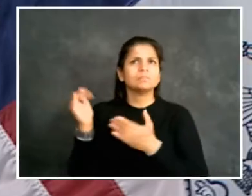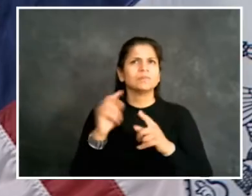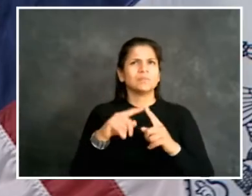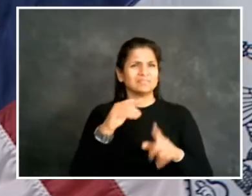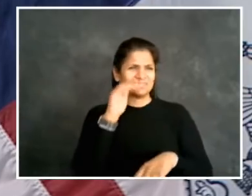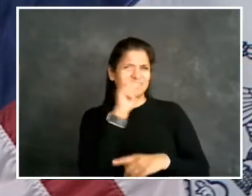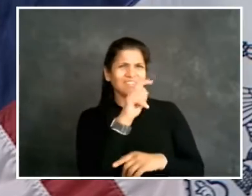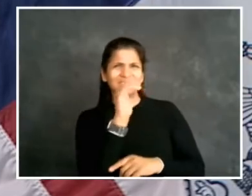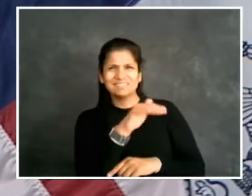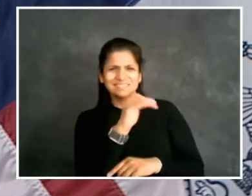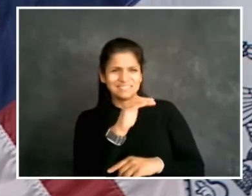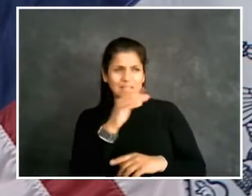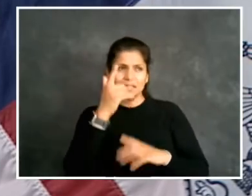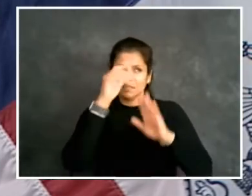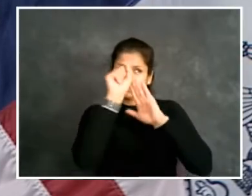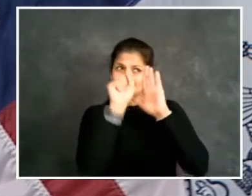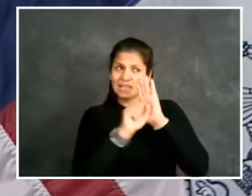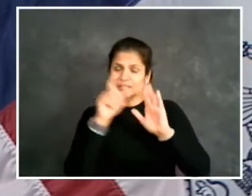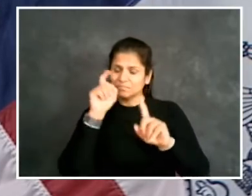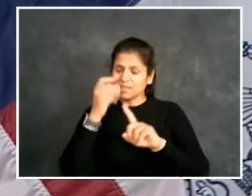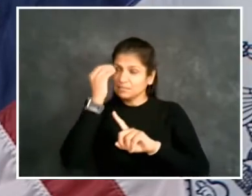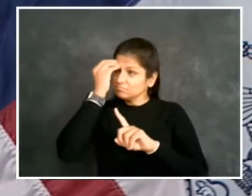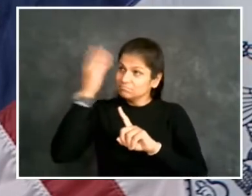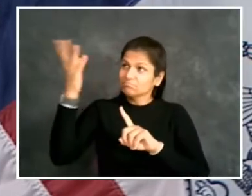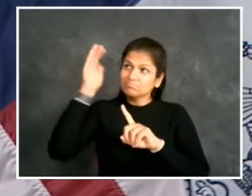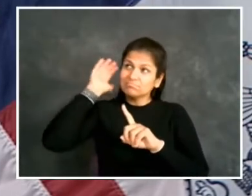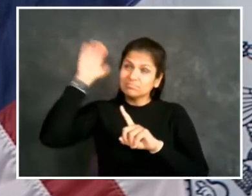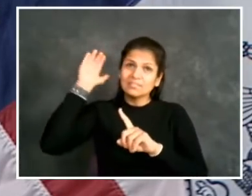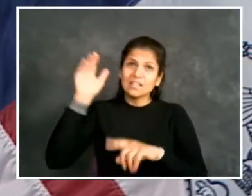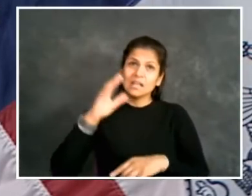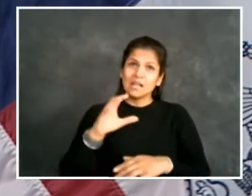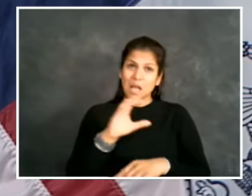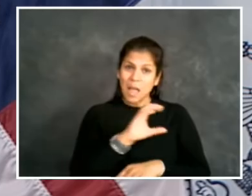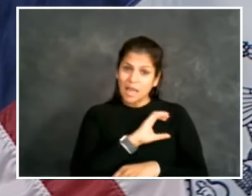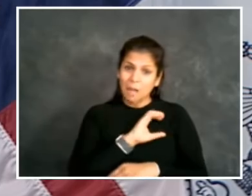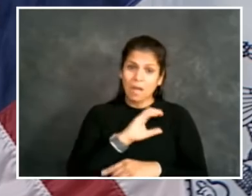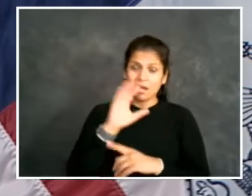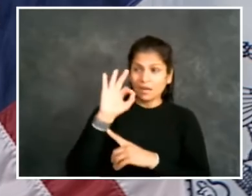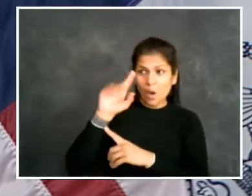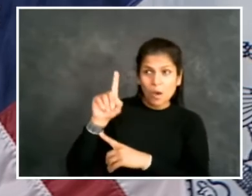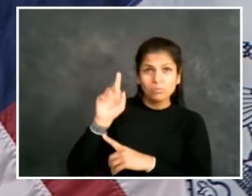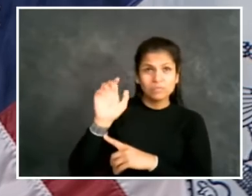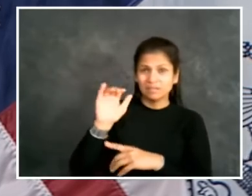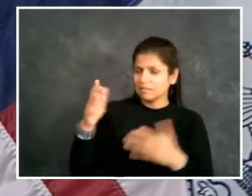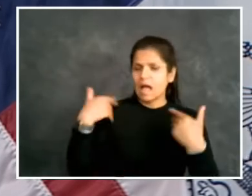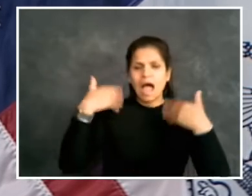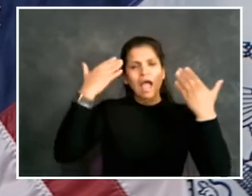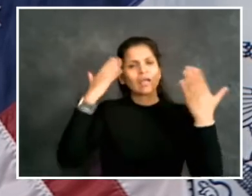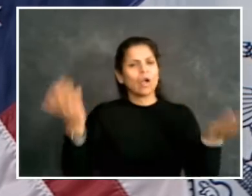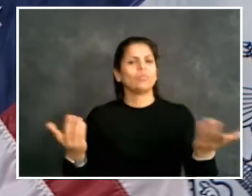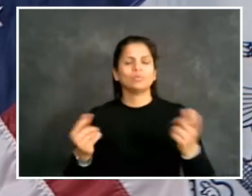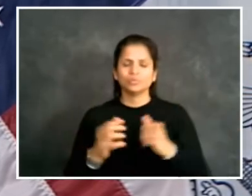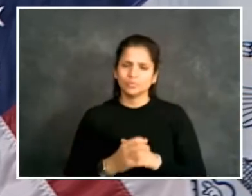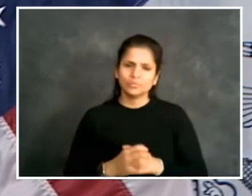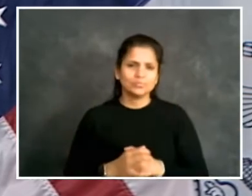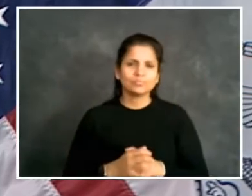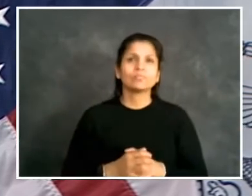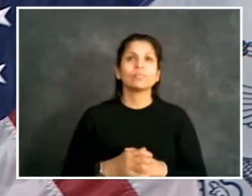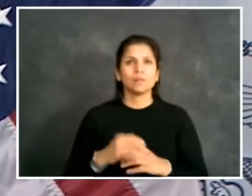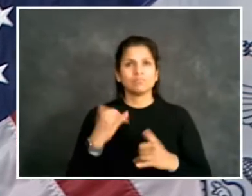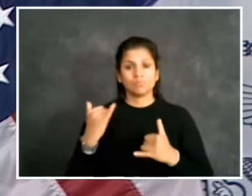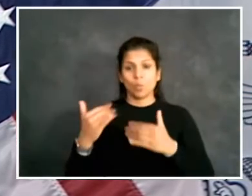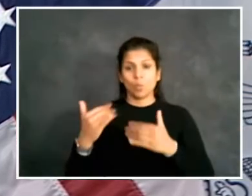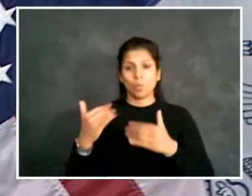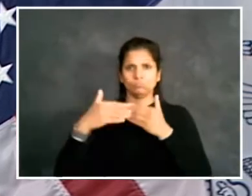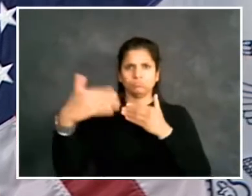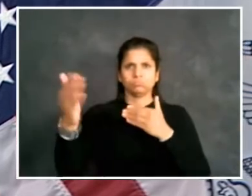It's unconscionable to me. So we will all work together. And I think what Borough President Adams has